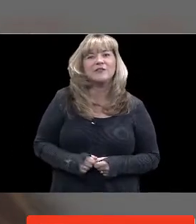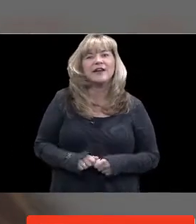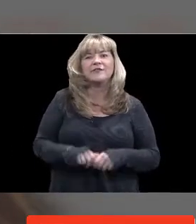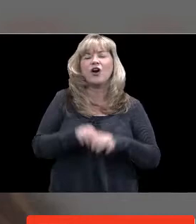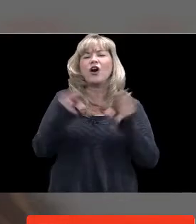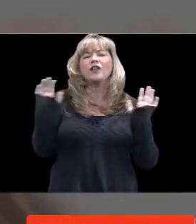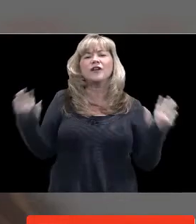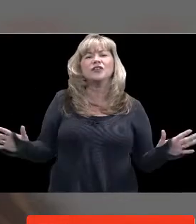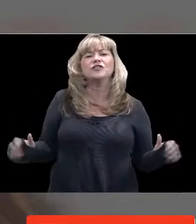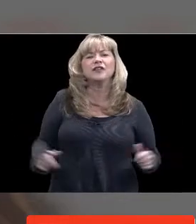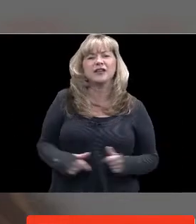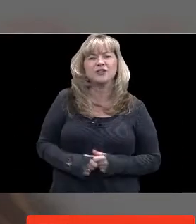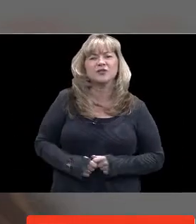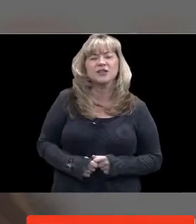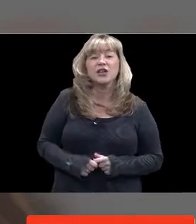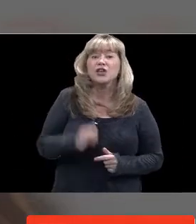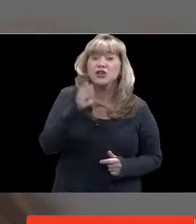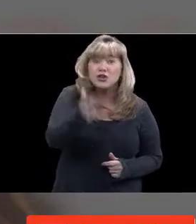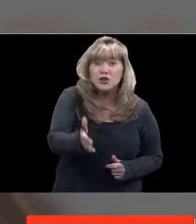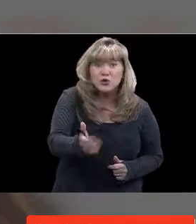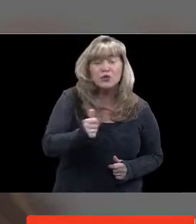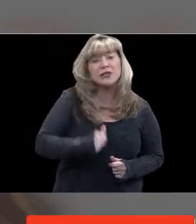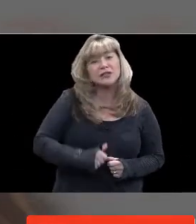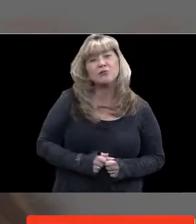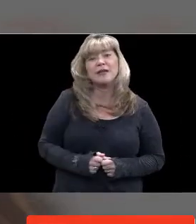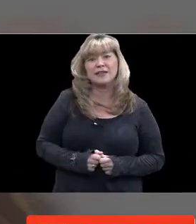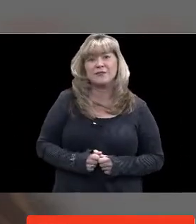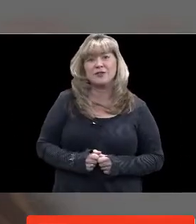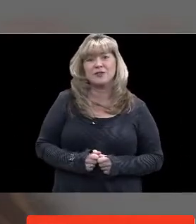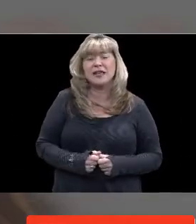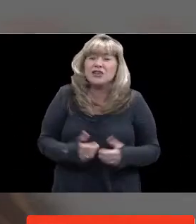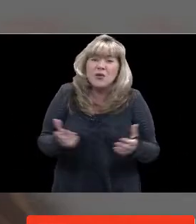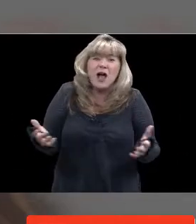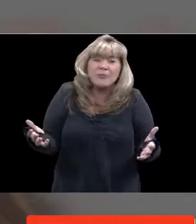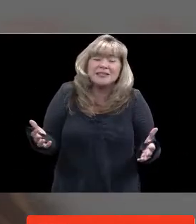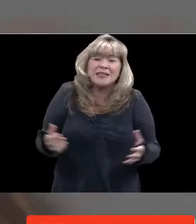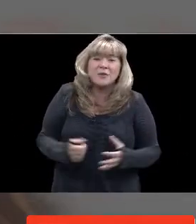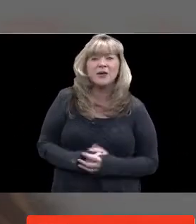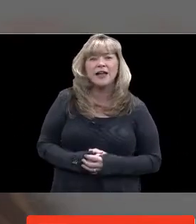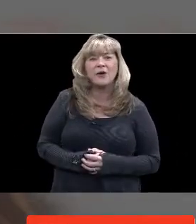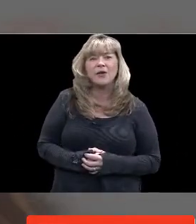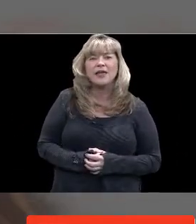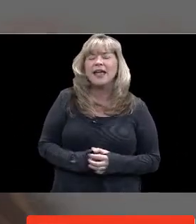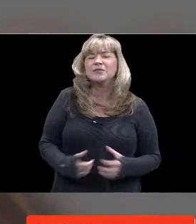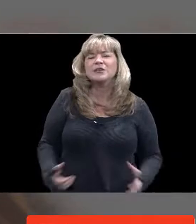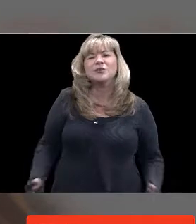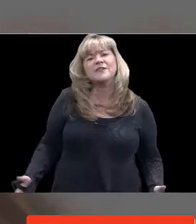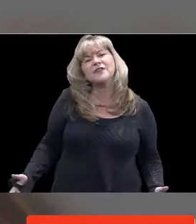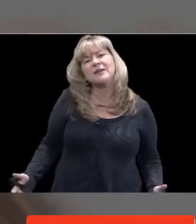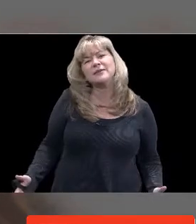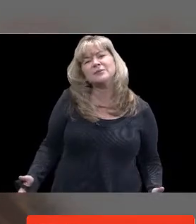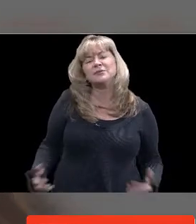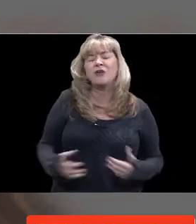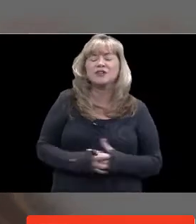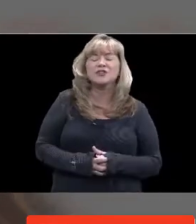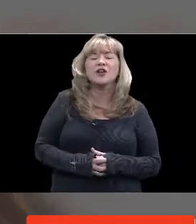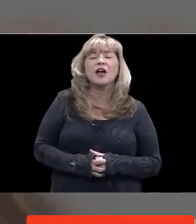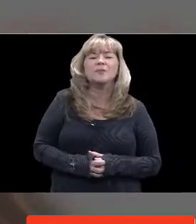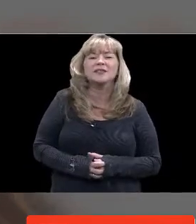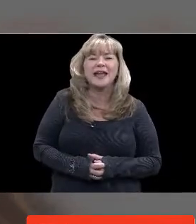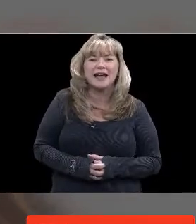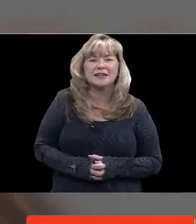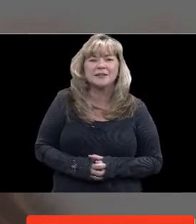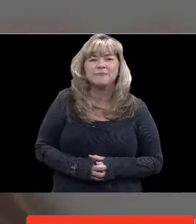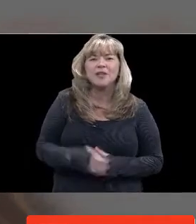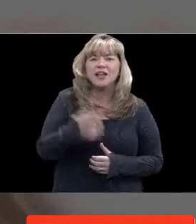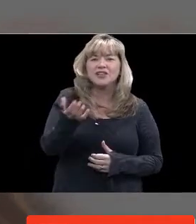to be notified of all of our new videos. You really do make a difference, and you help us get the word out as we join families with practical